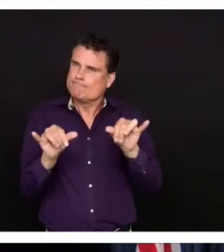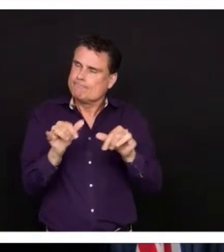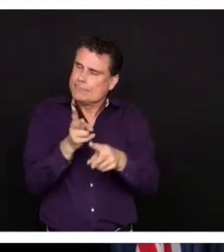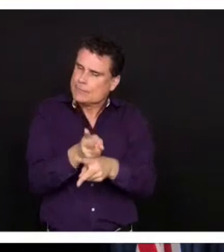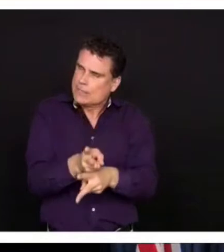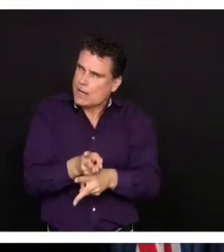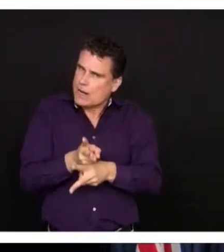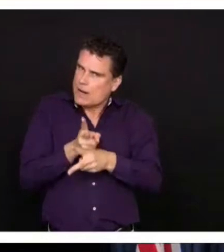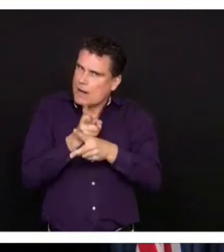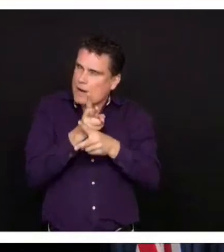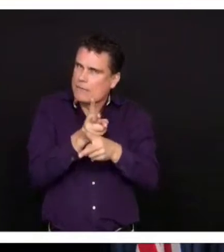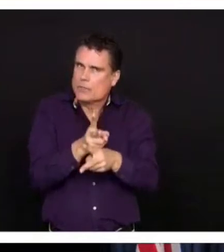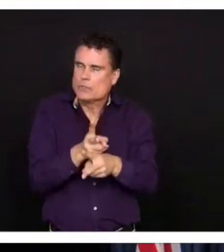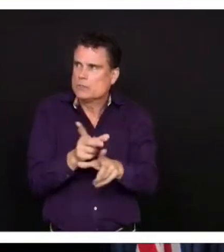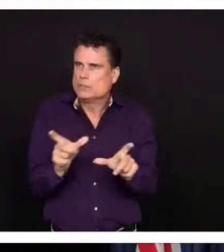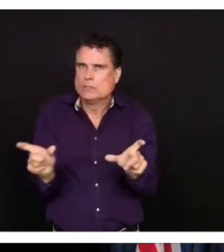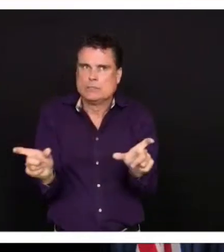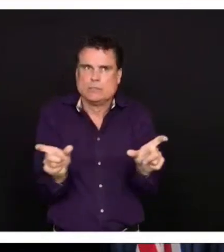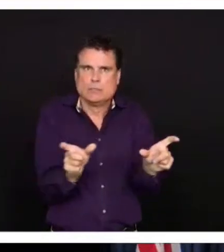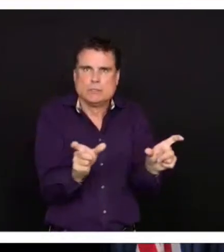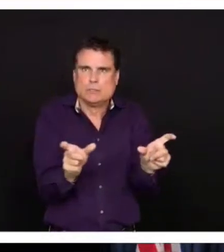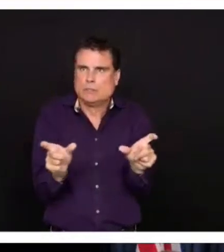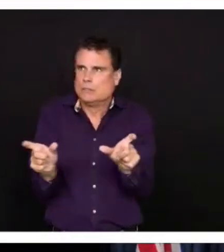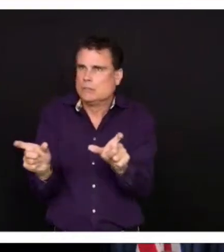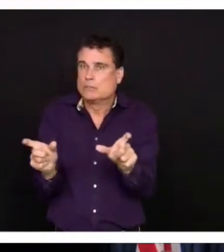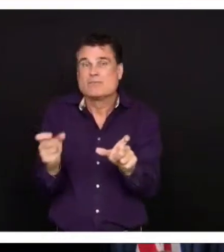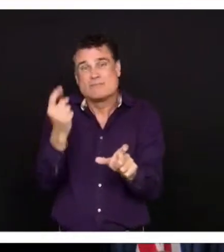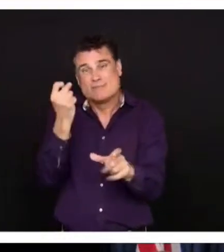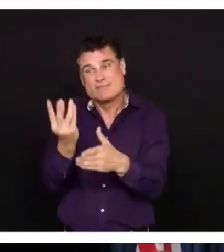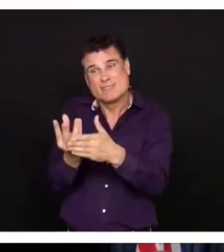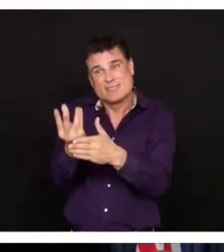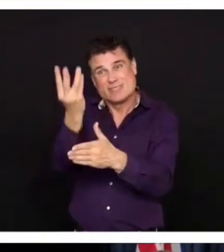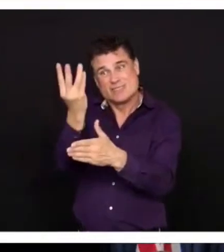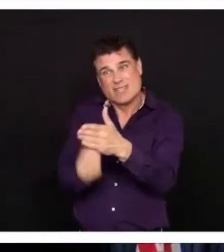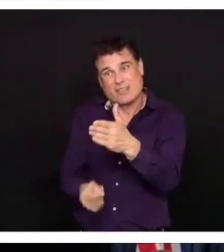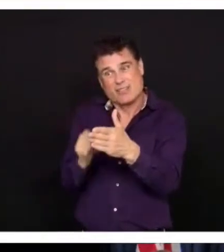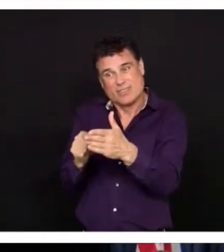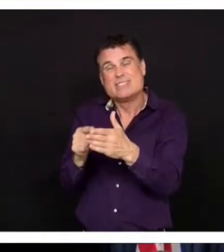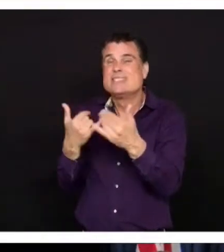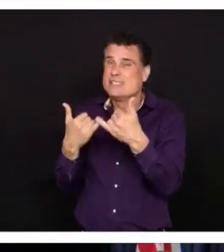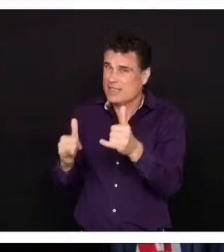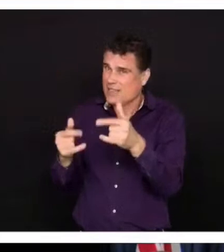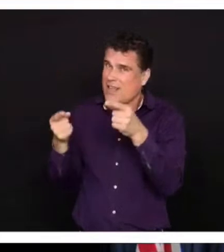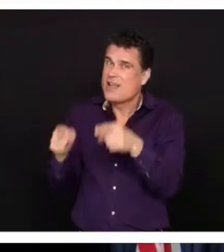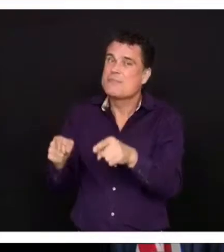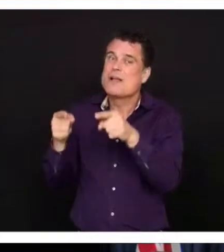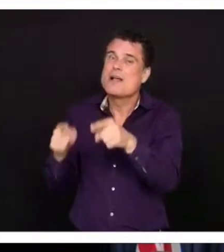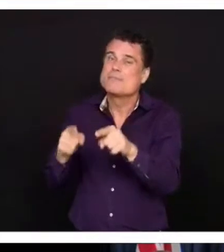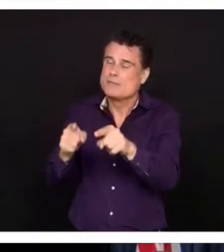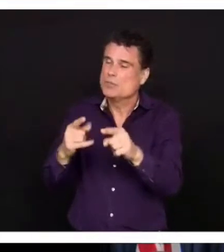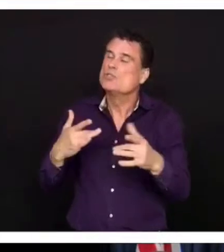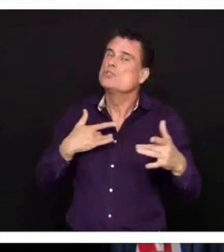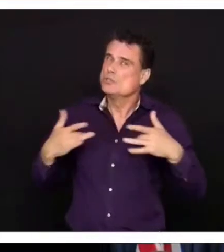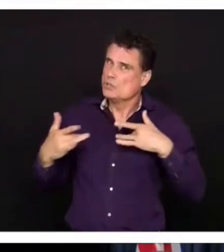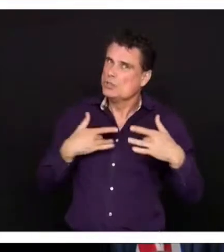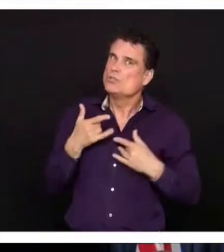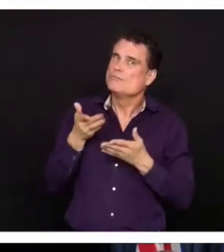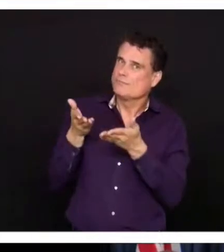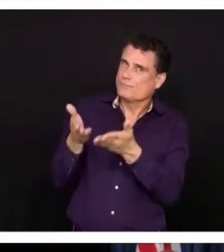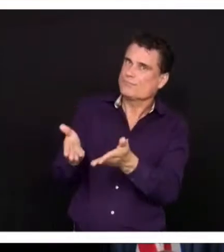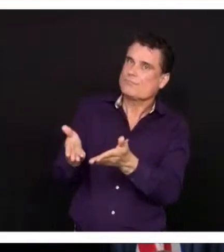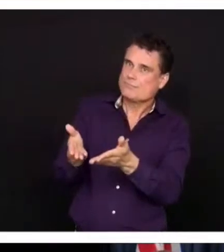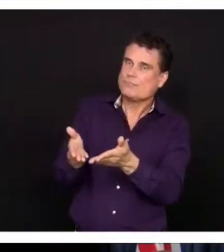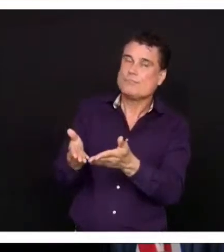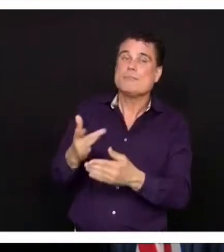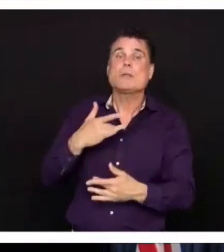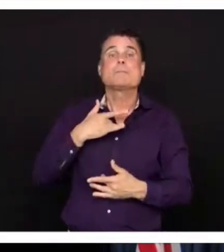and Dr. Henry talked about long-term care. So given these findings, you're not going to see, when we provide future modeling,